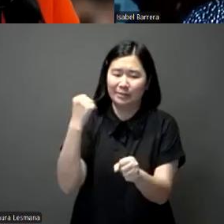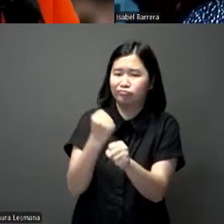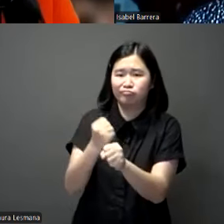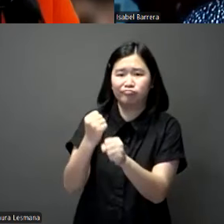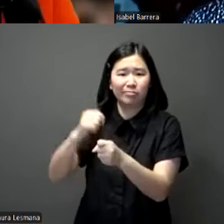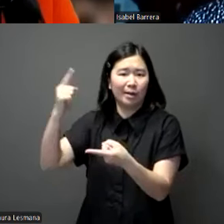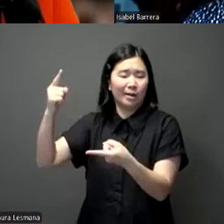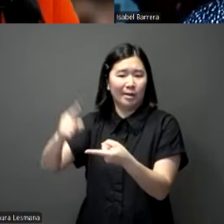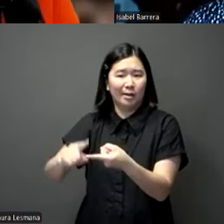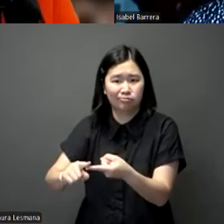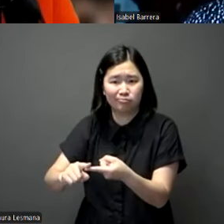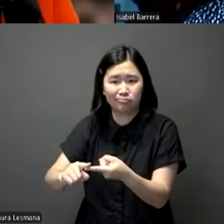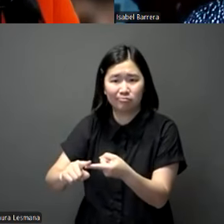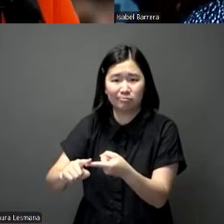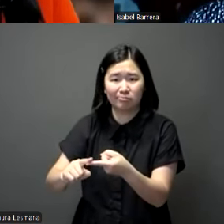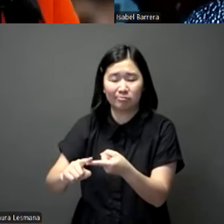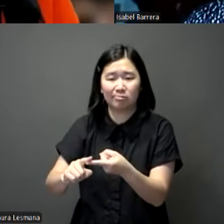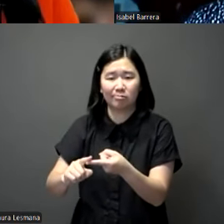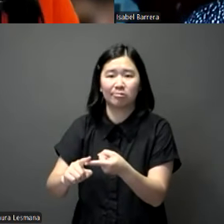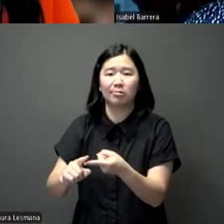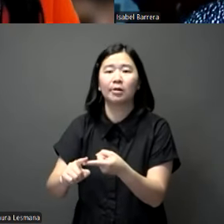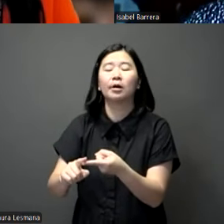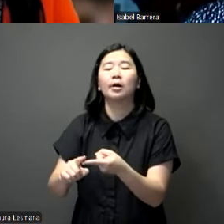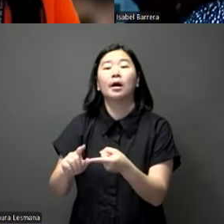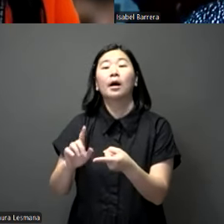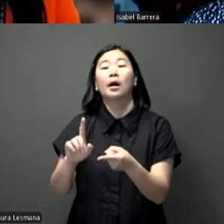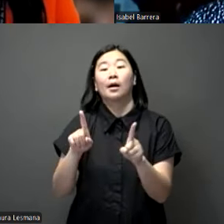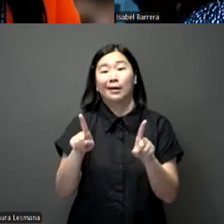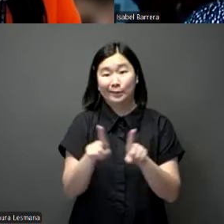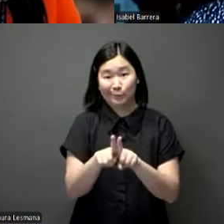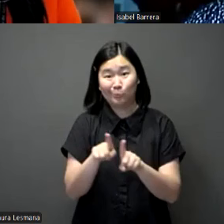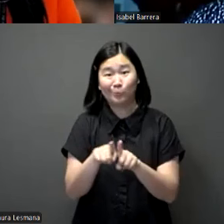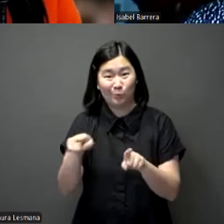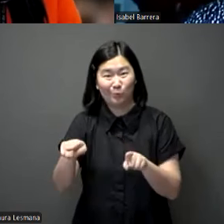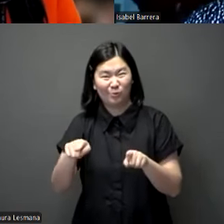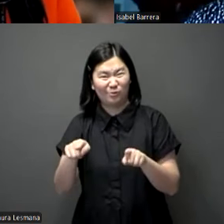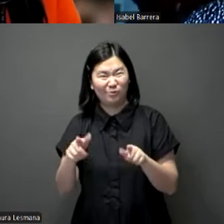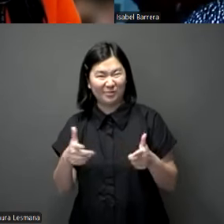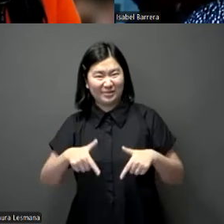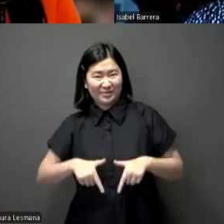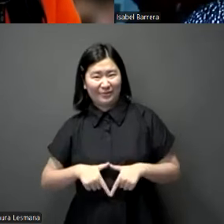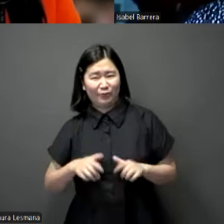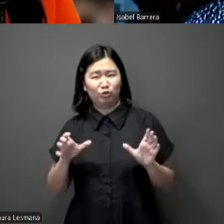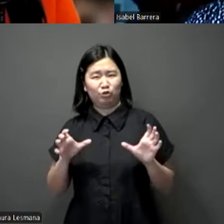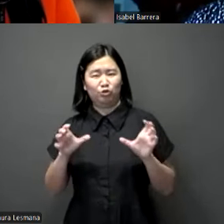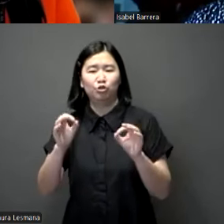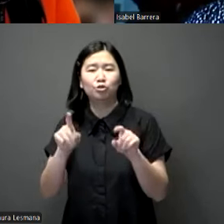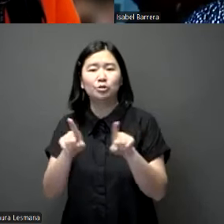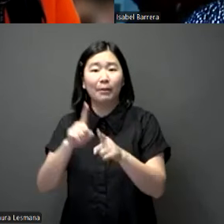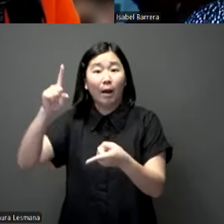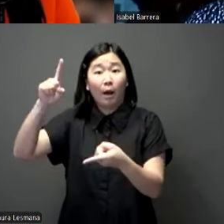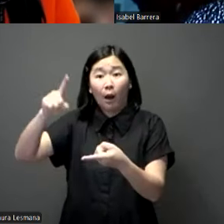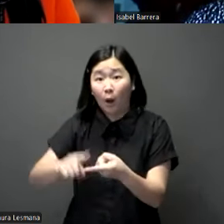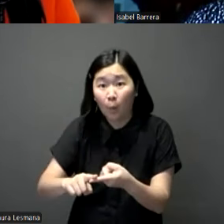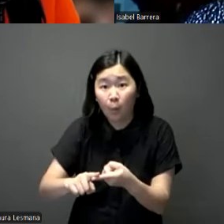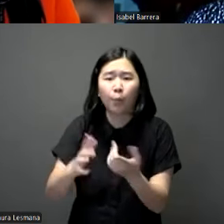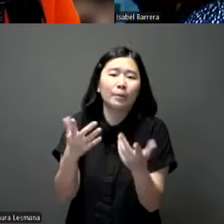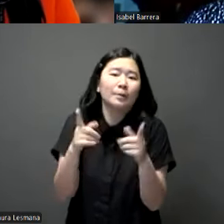vaccines, and treatment. If it depends on the structure and the capacity. This is seen from